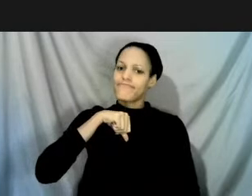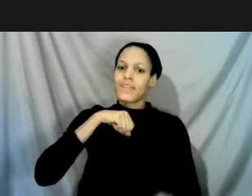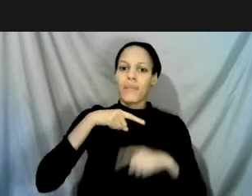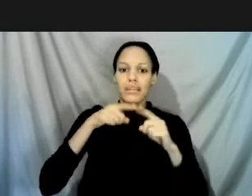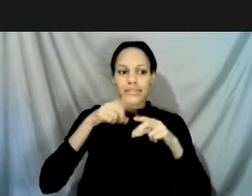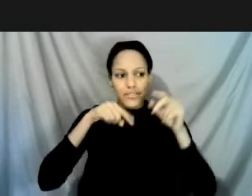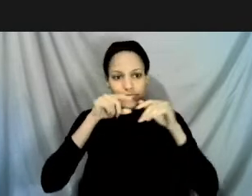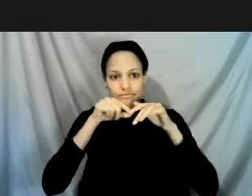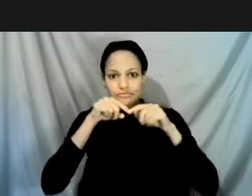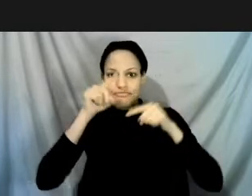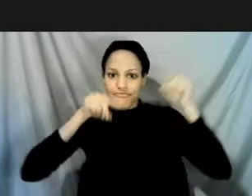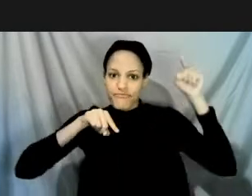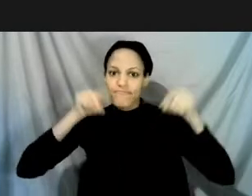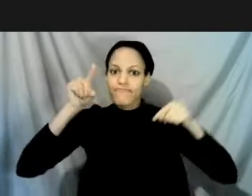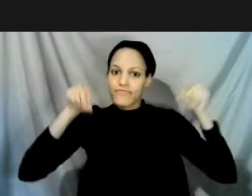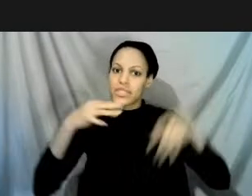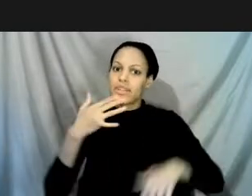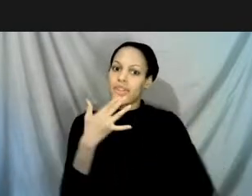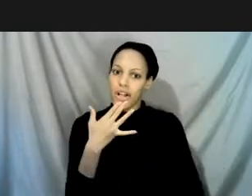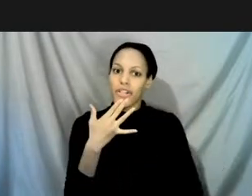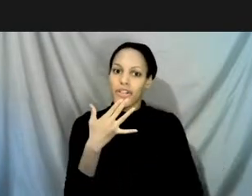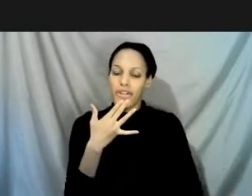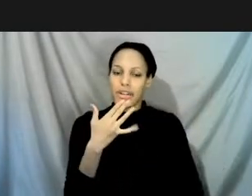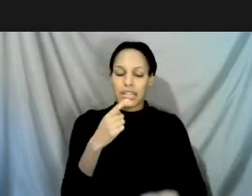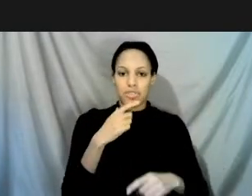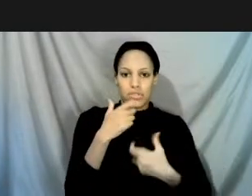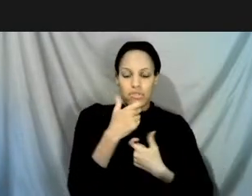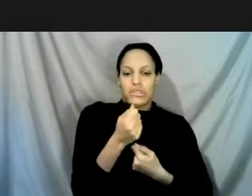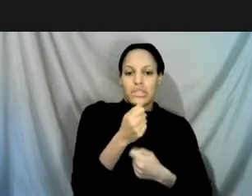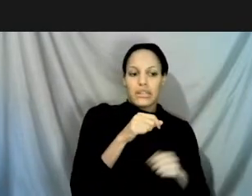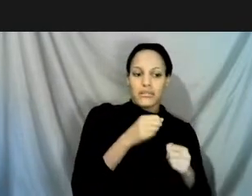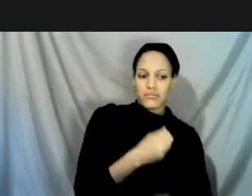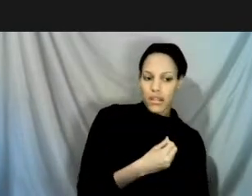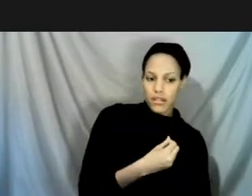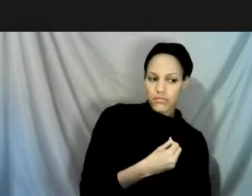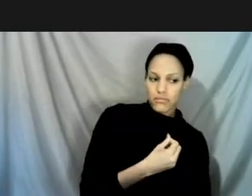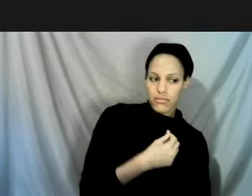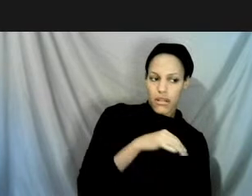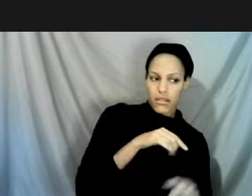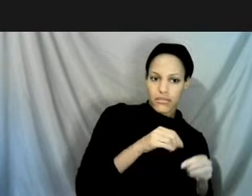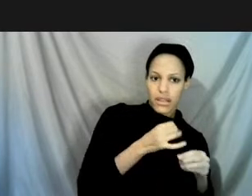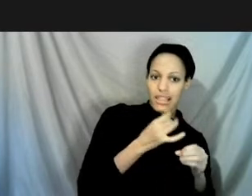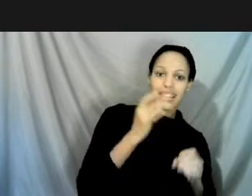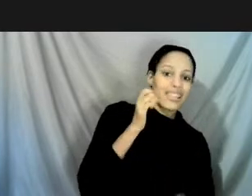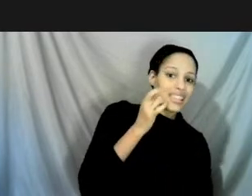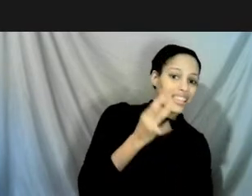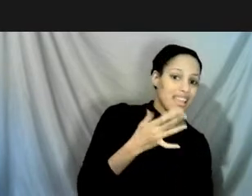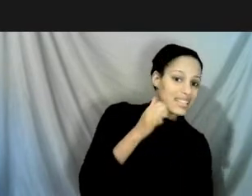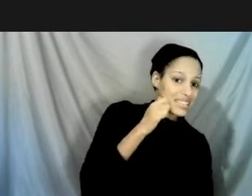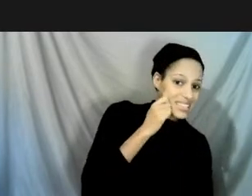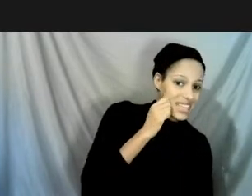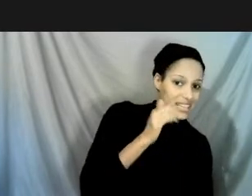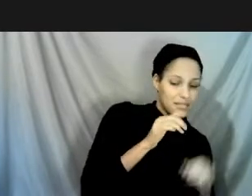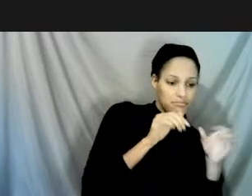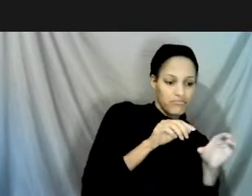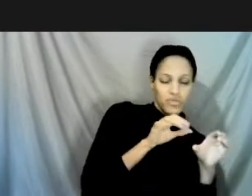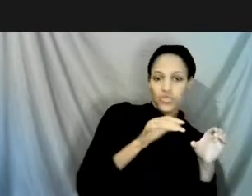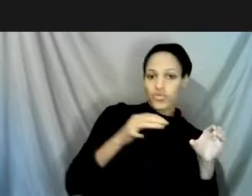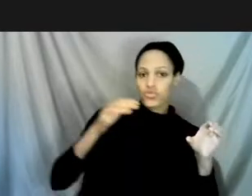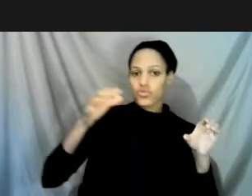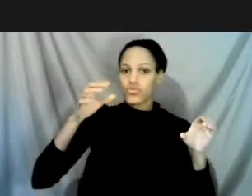family goes from light to very dark. And so grandma is out with her